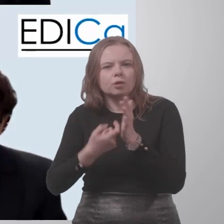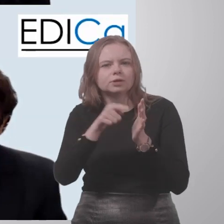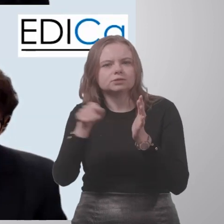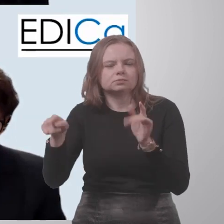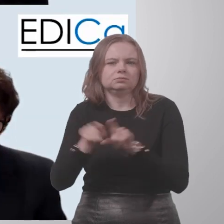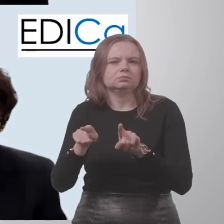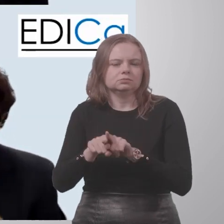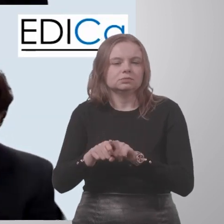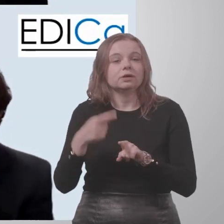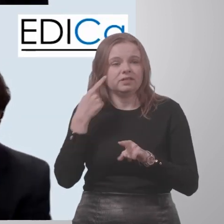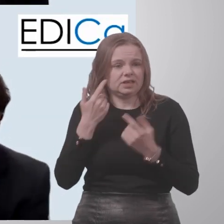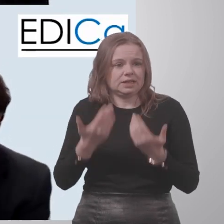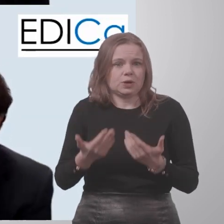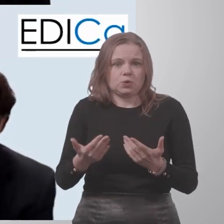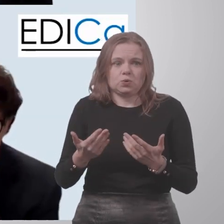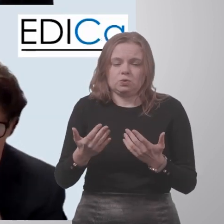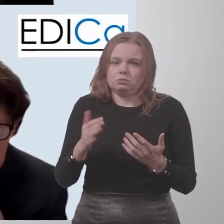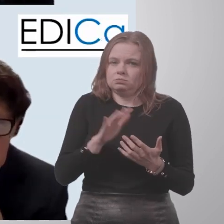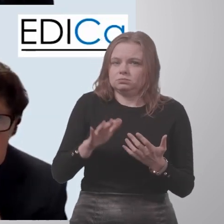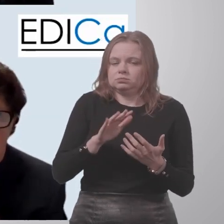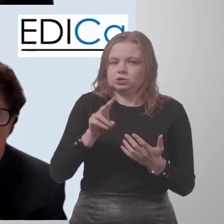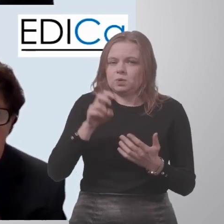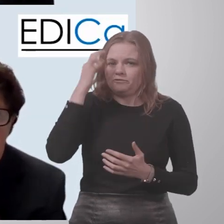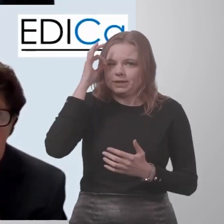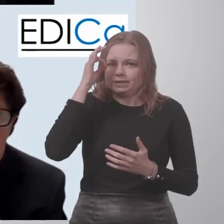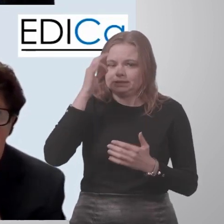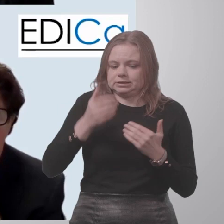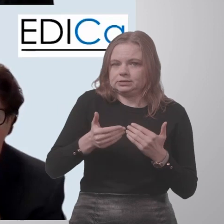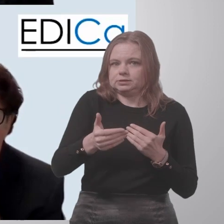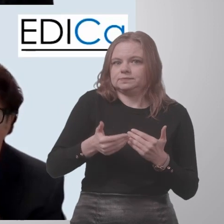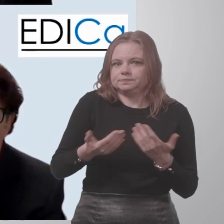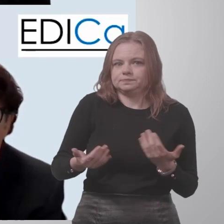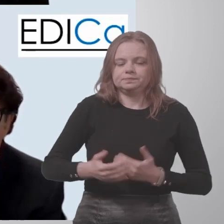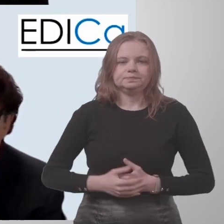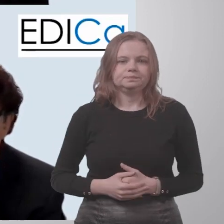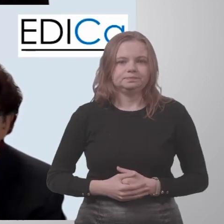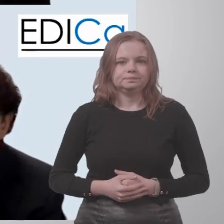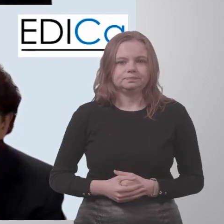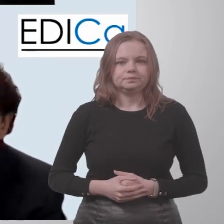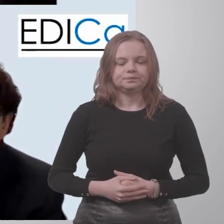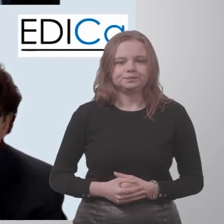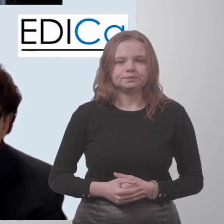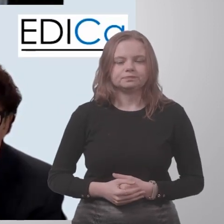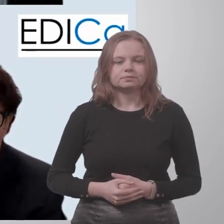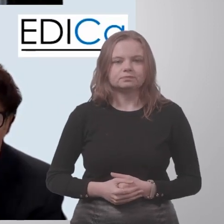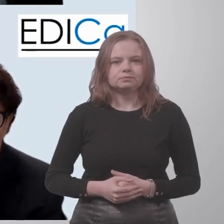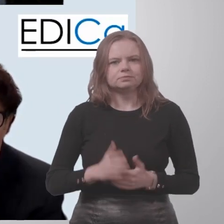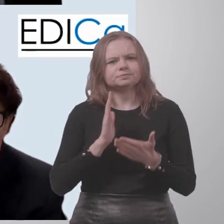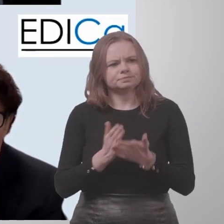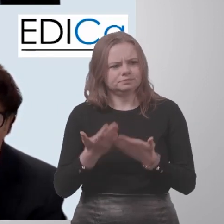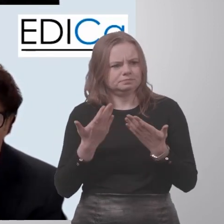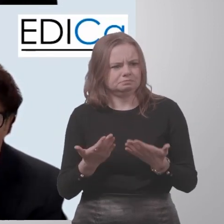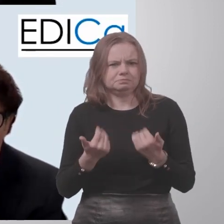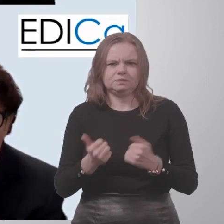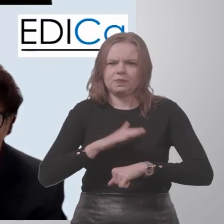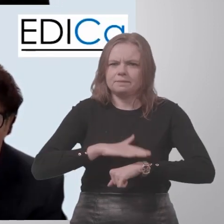exact. And I think it's a really good opportunity for some audience dialogue. So are there any questions in the